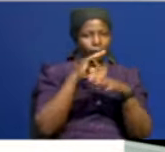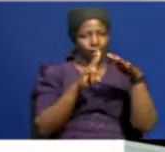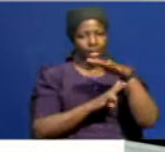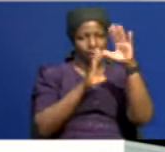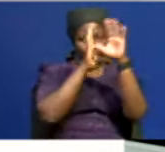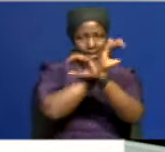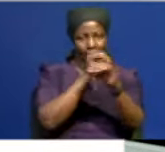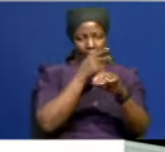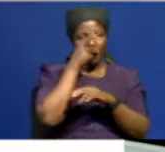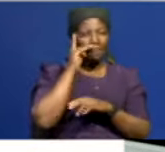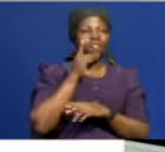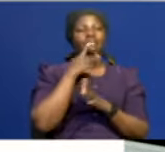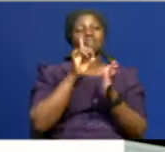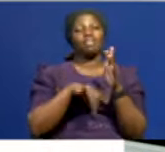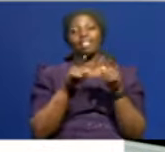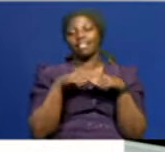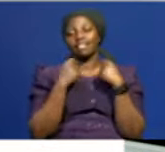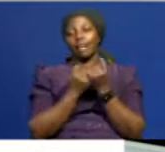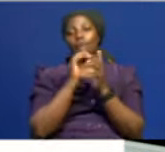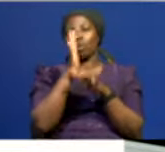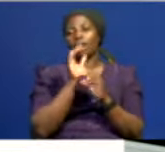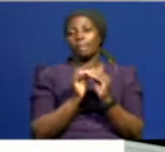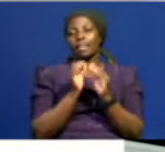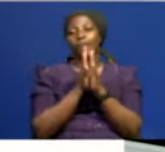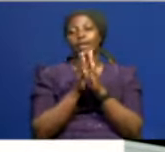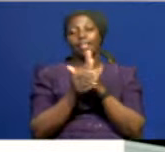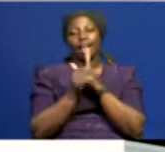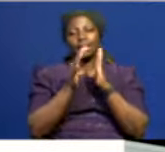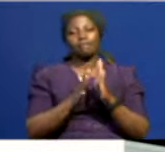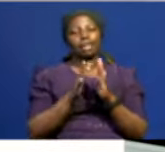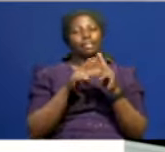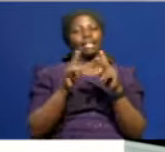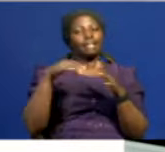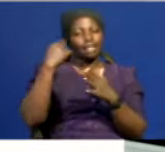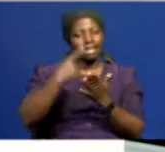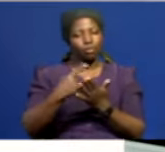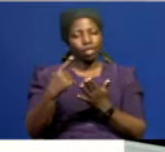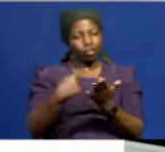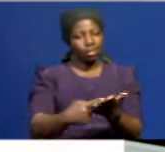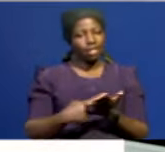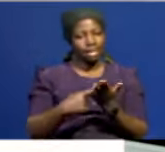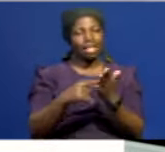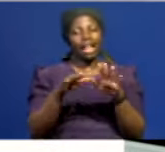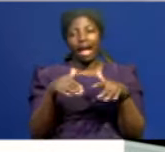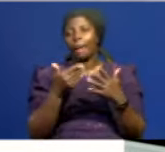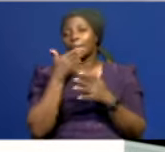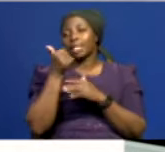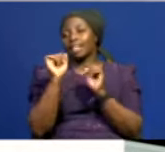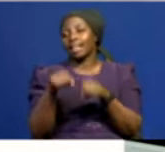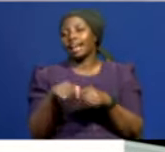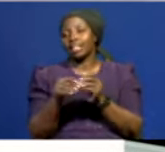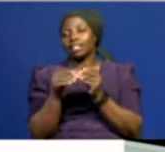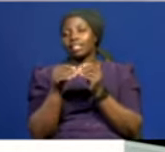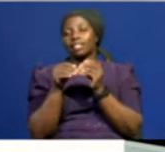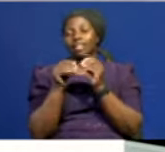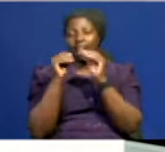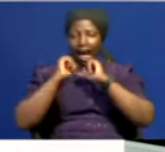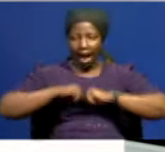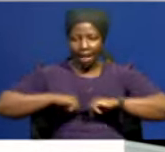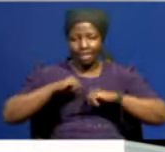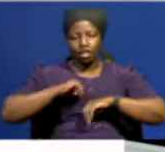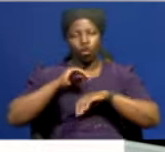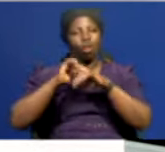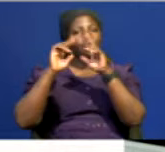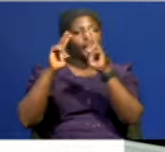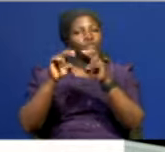experts starting next week to deliberate on how best they can agree on the issue. The retreat is expected to